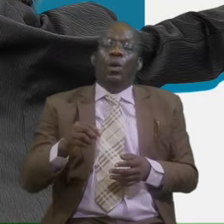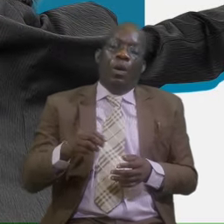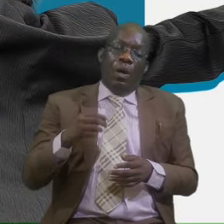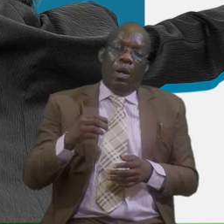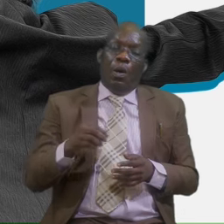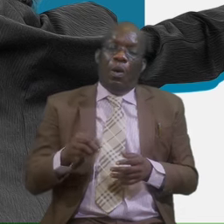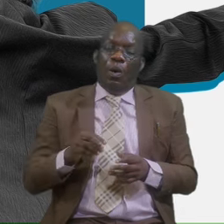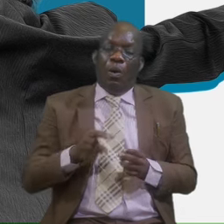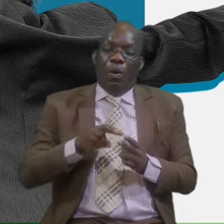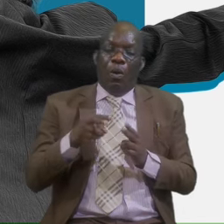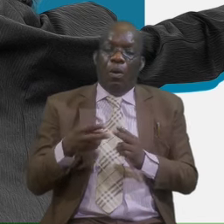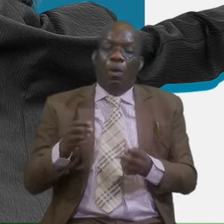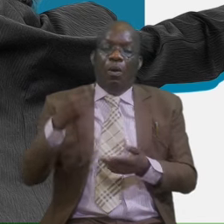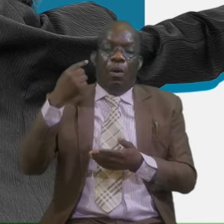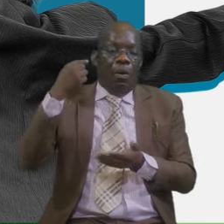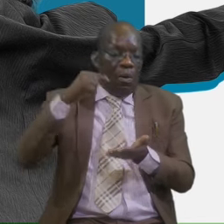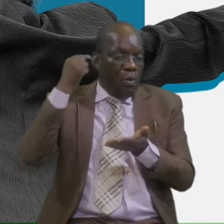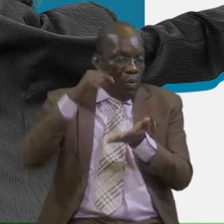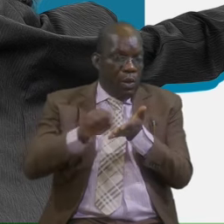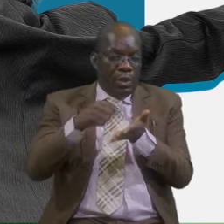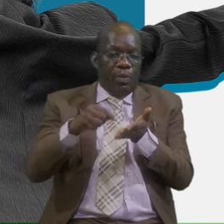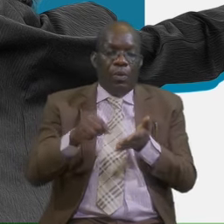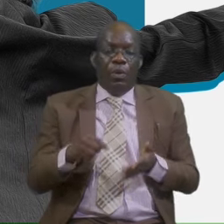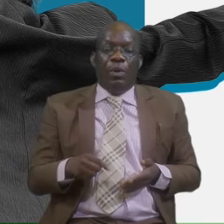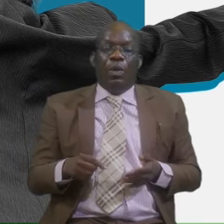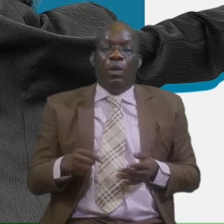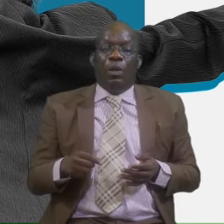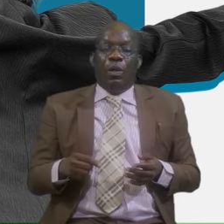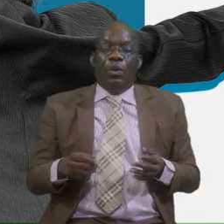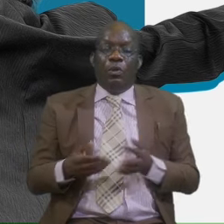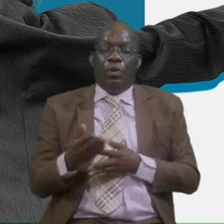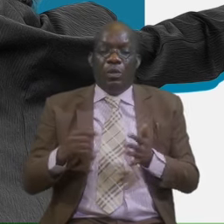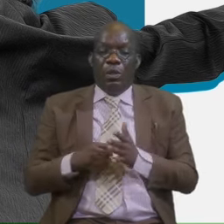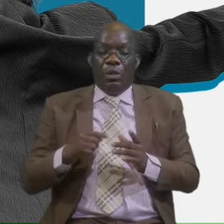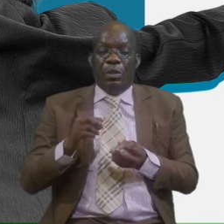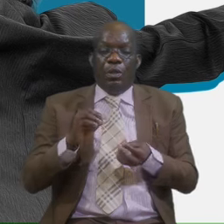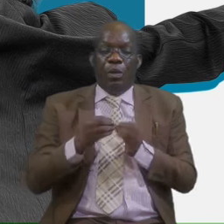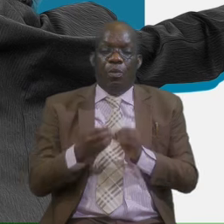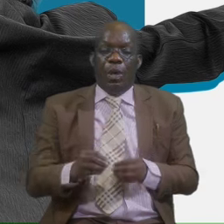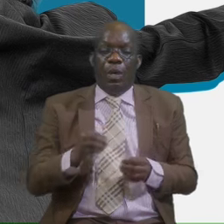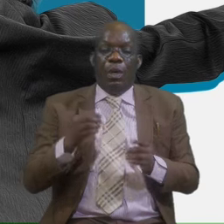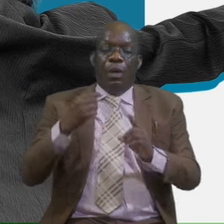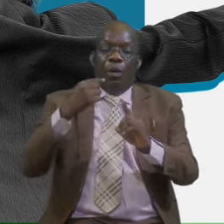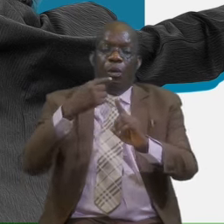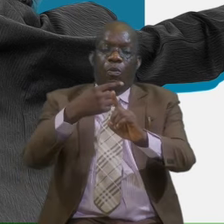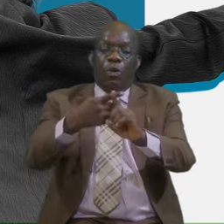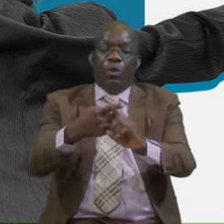number, +234